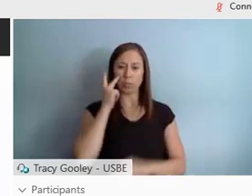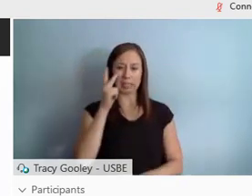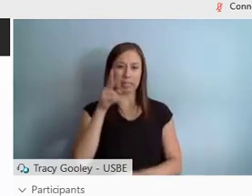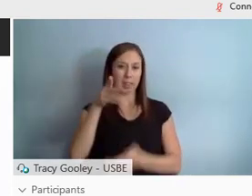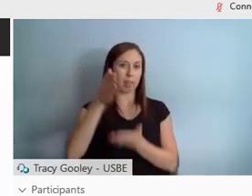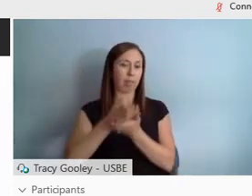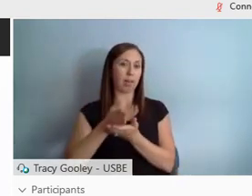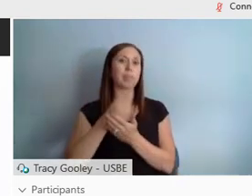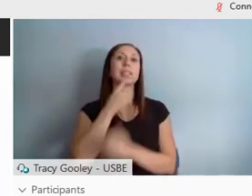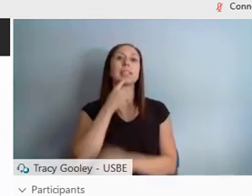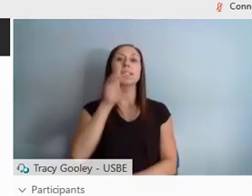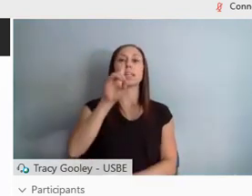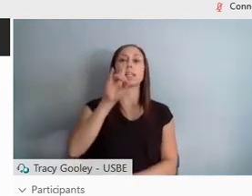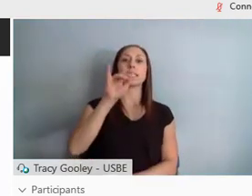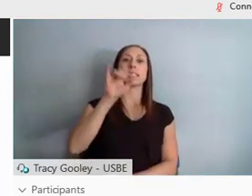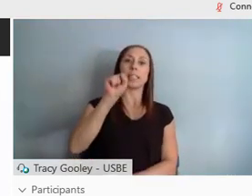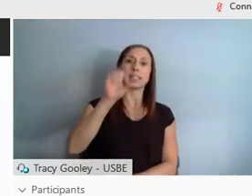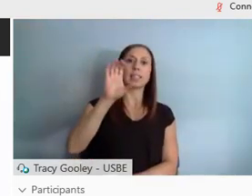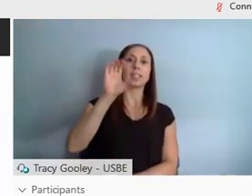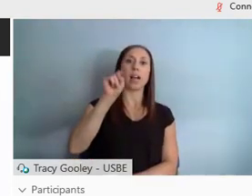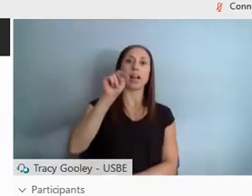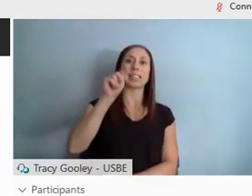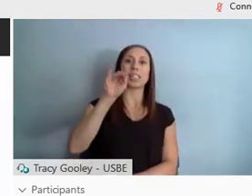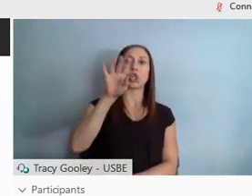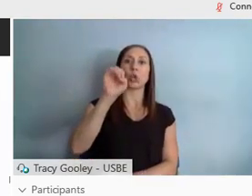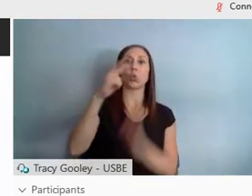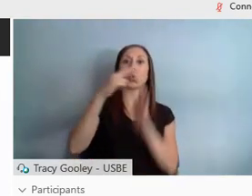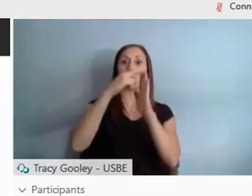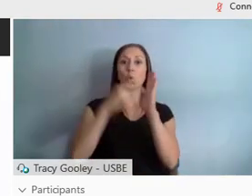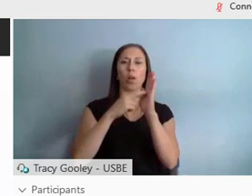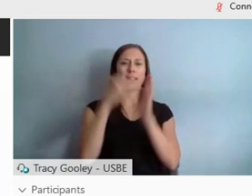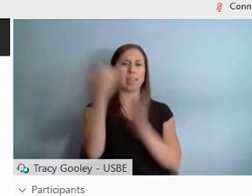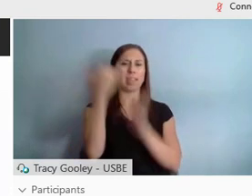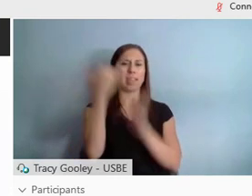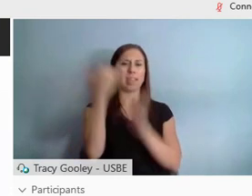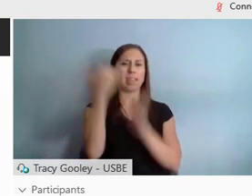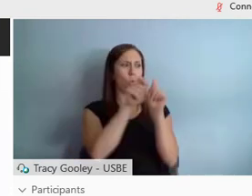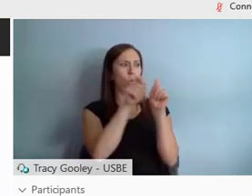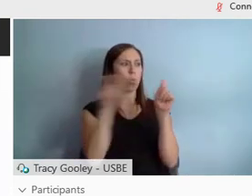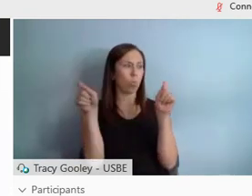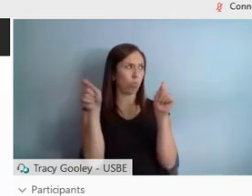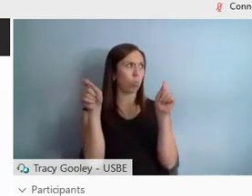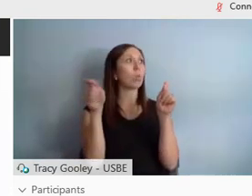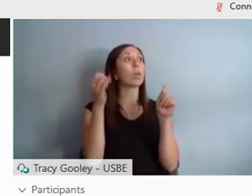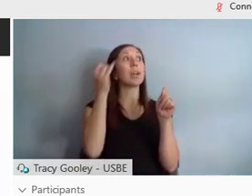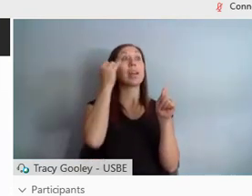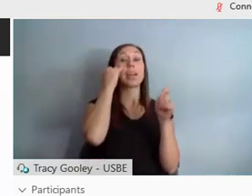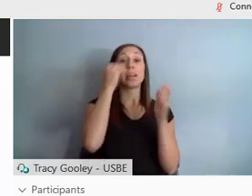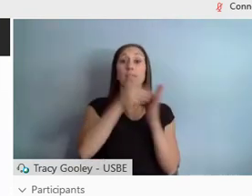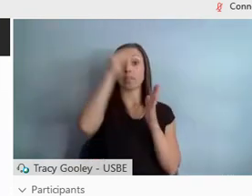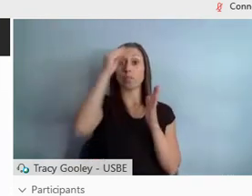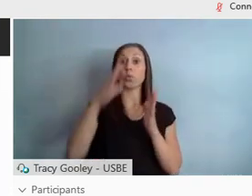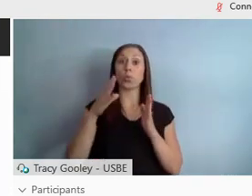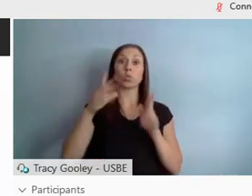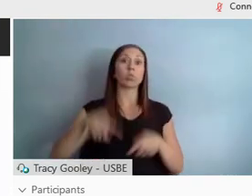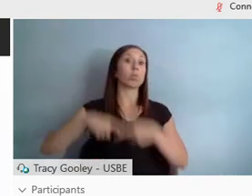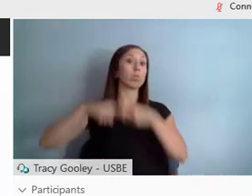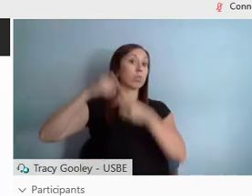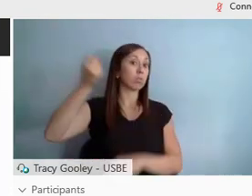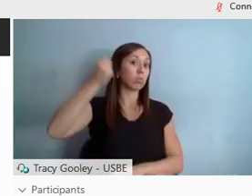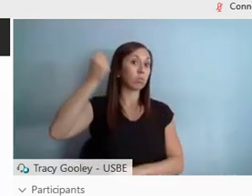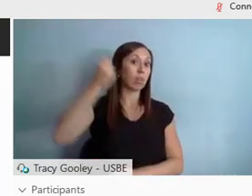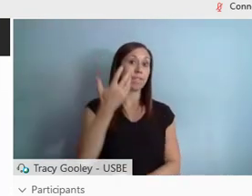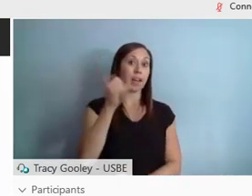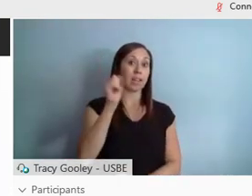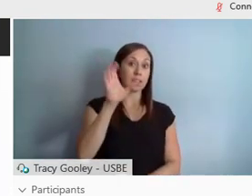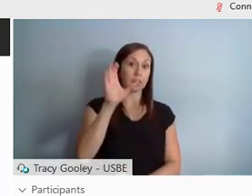say discontinue rule, and it'll be underlined in yellow. And in this case, if the student pauses for 5 seconds,